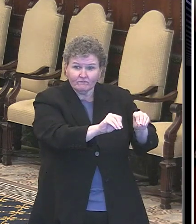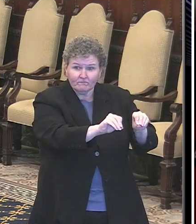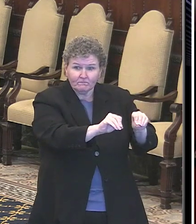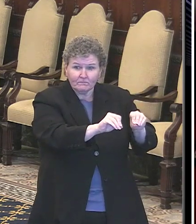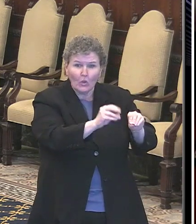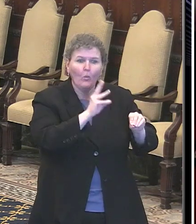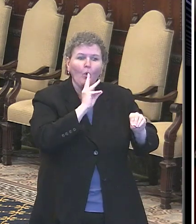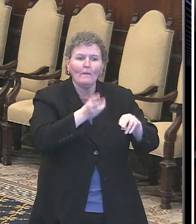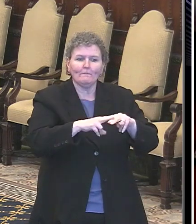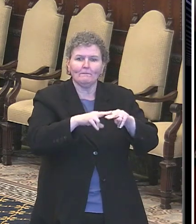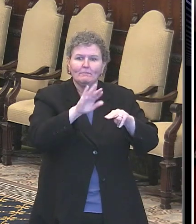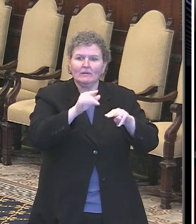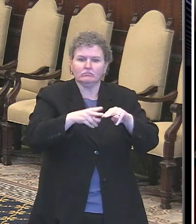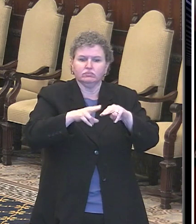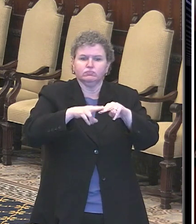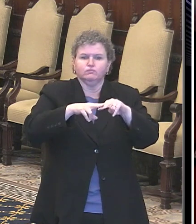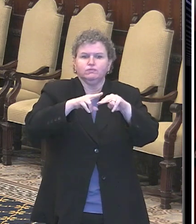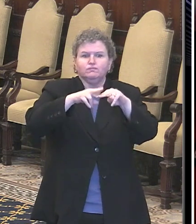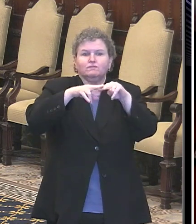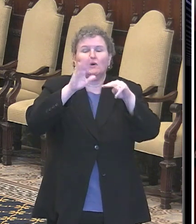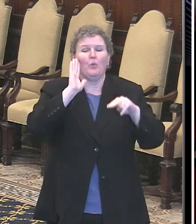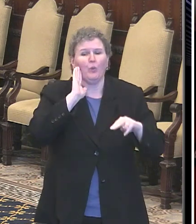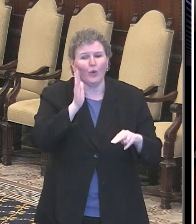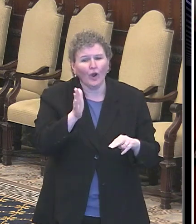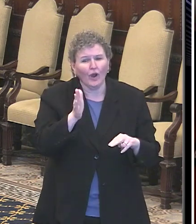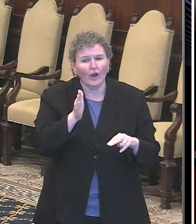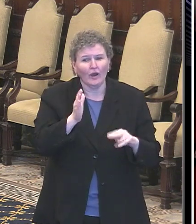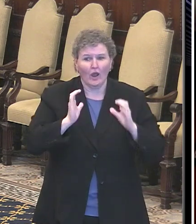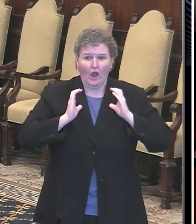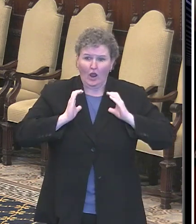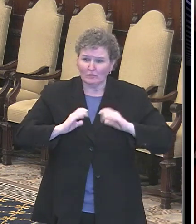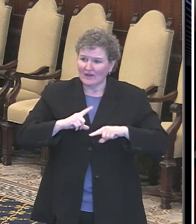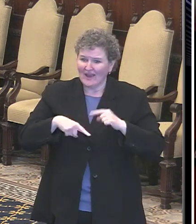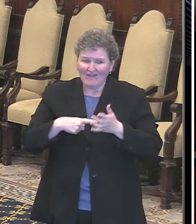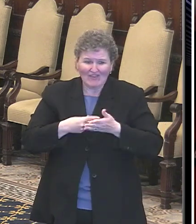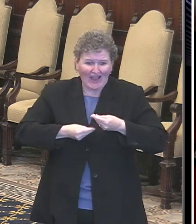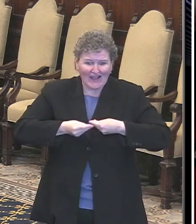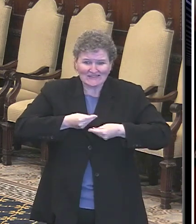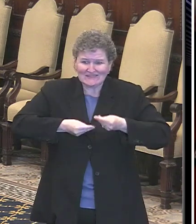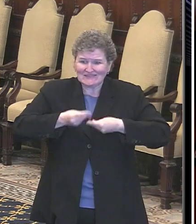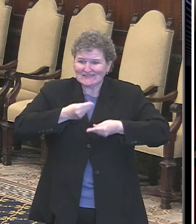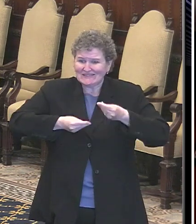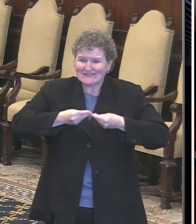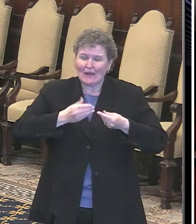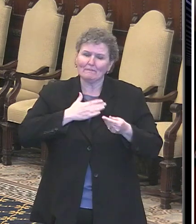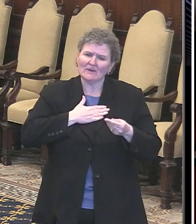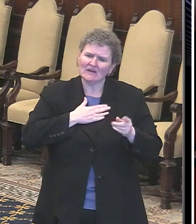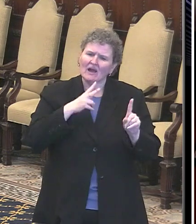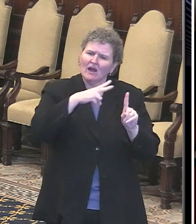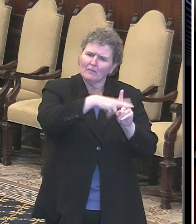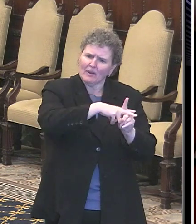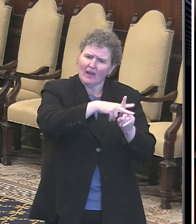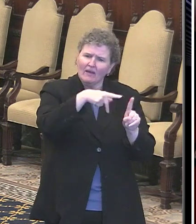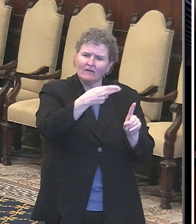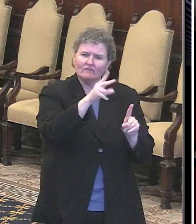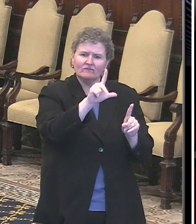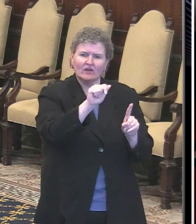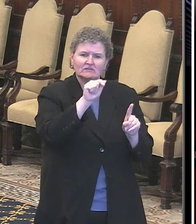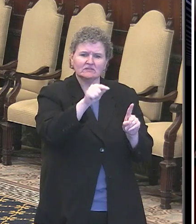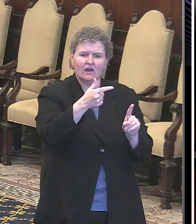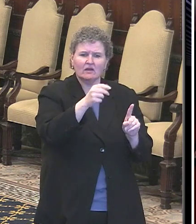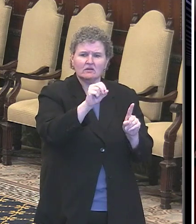services are used. Customers who cannot pay their bill should apply for help by using the application at